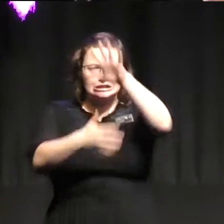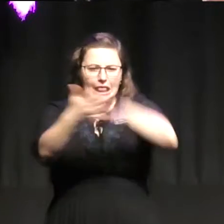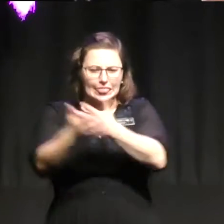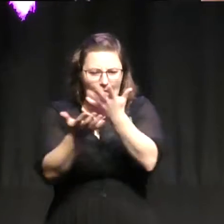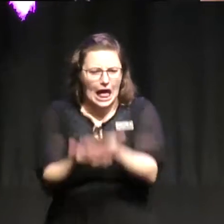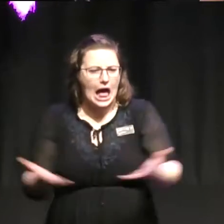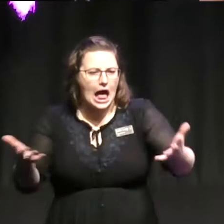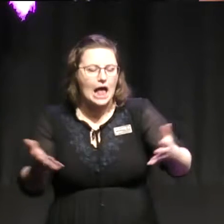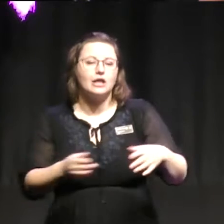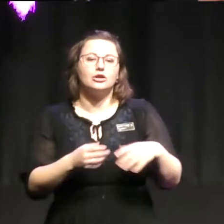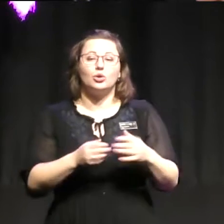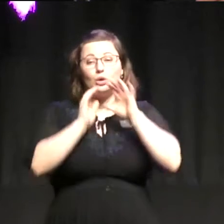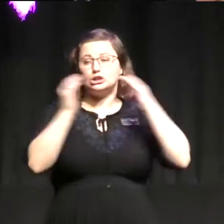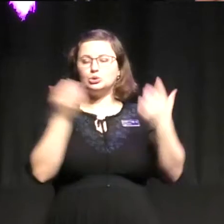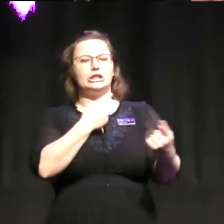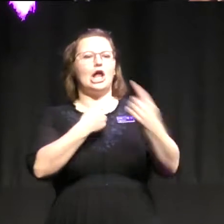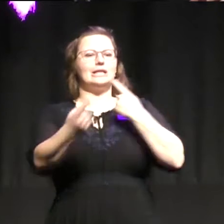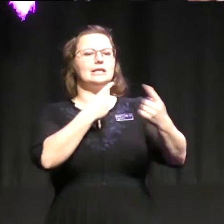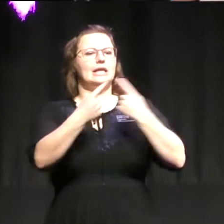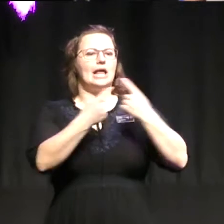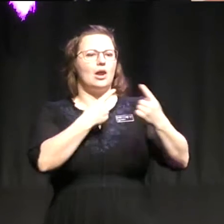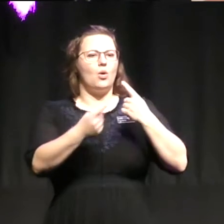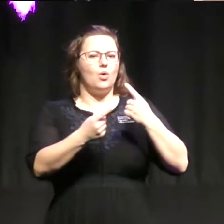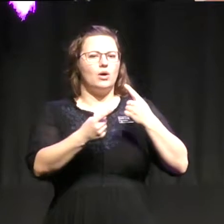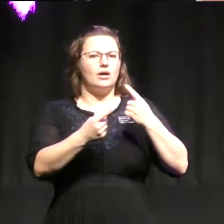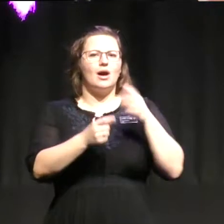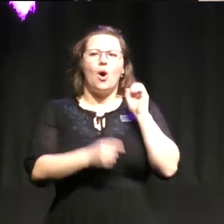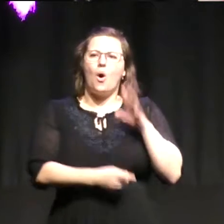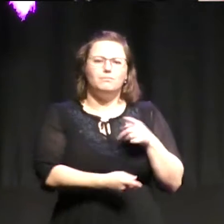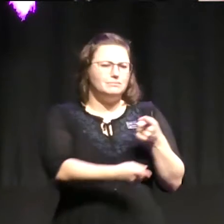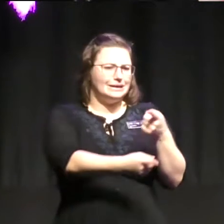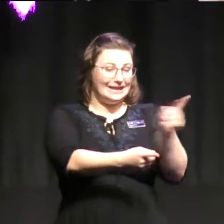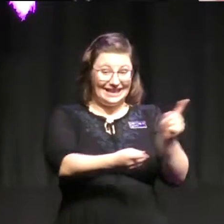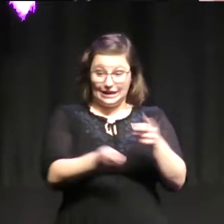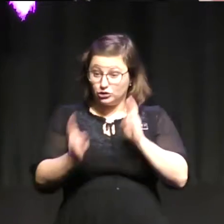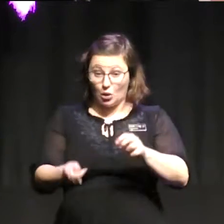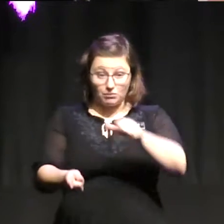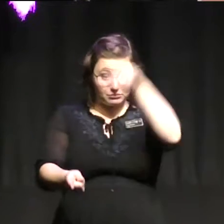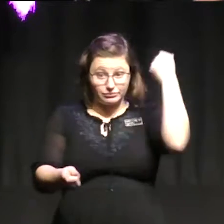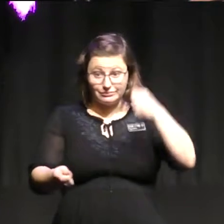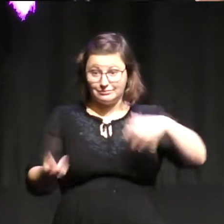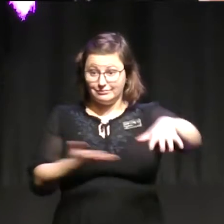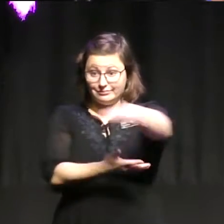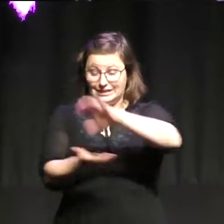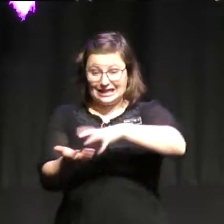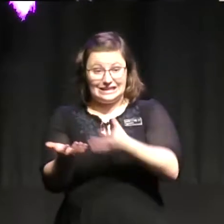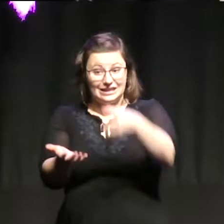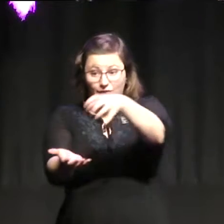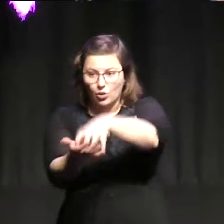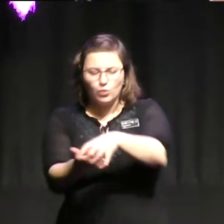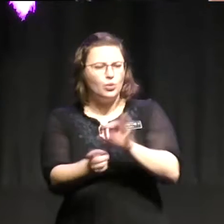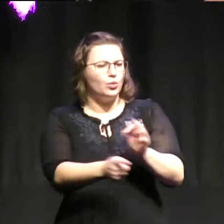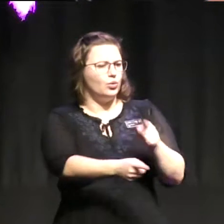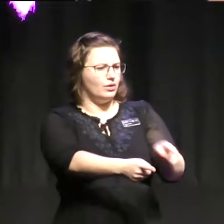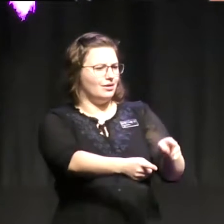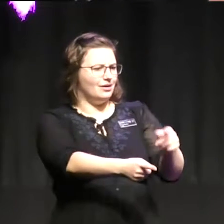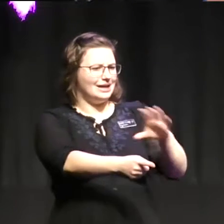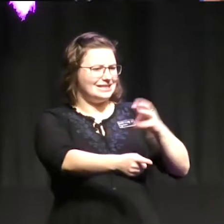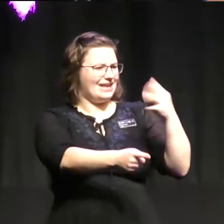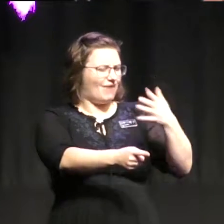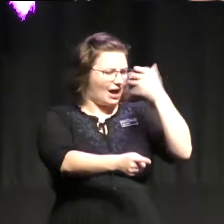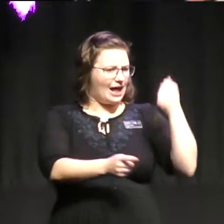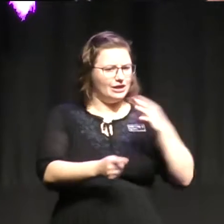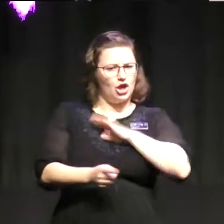you do not, in this very complex environment, can you have this dialogue with the